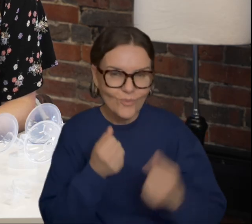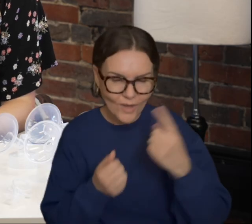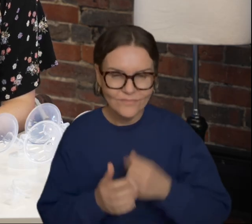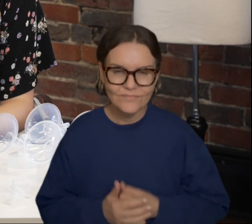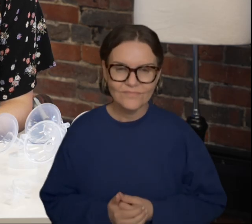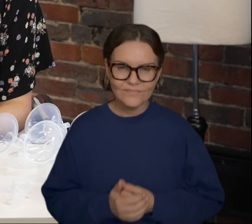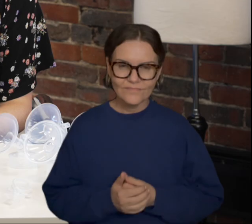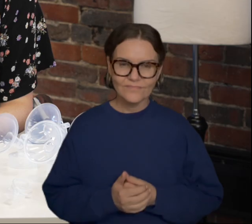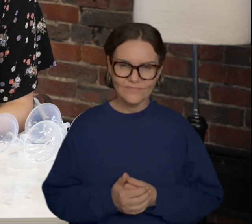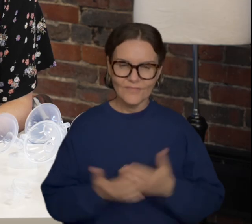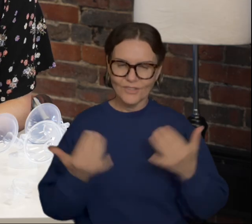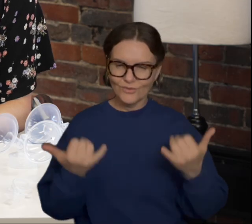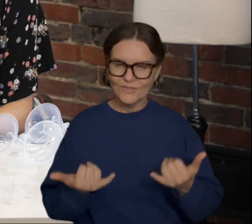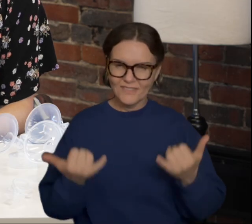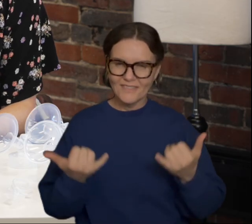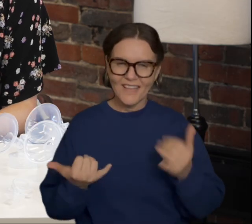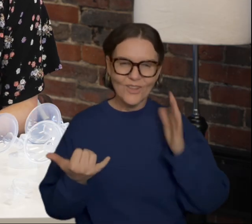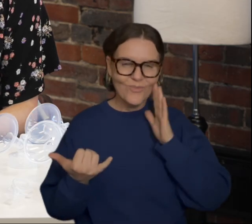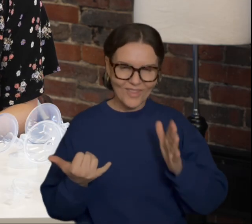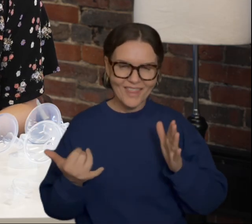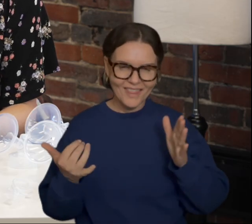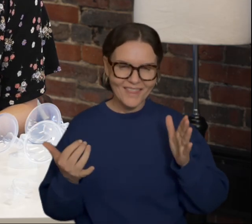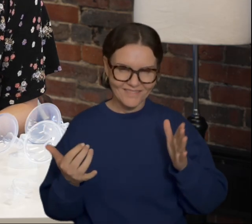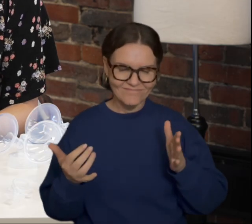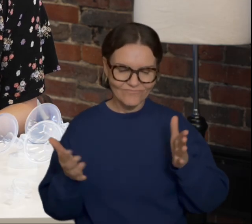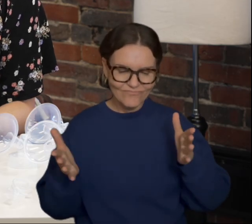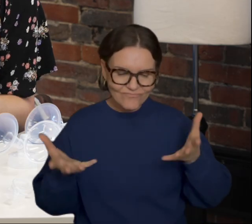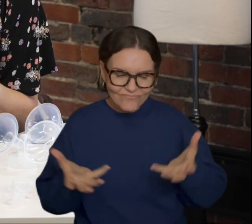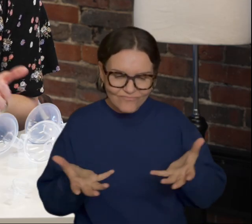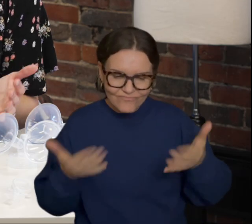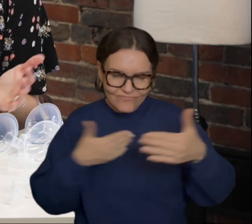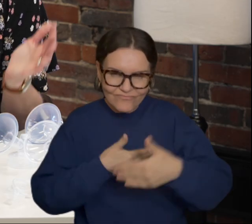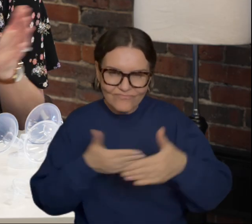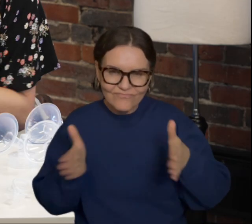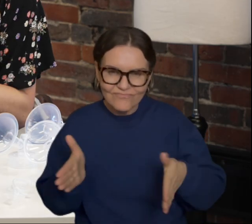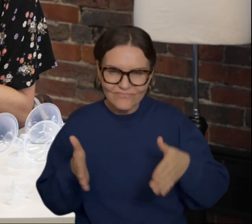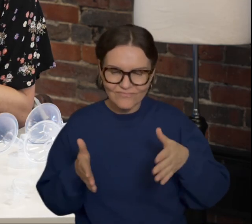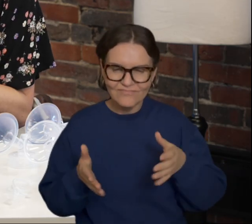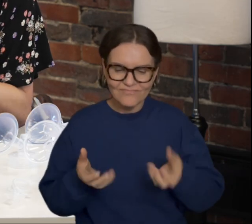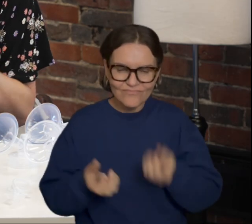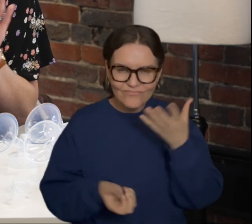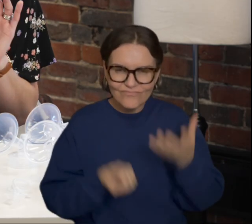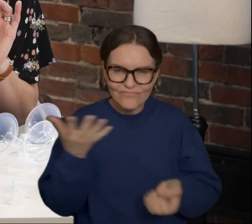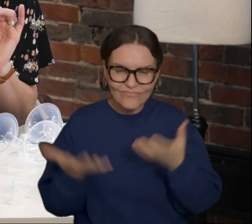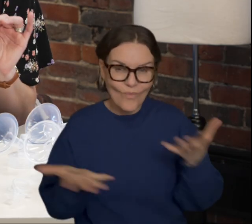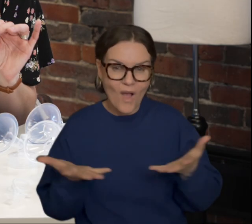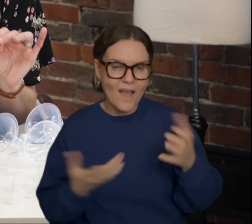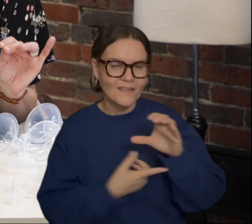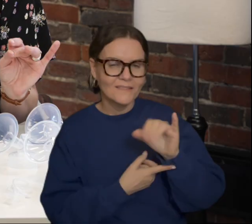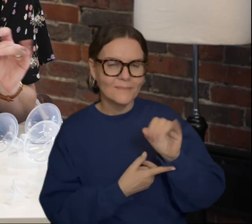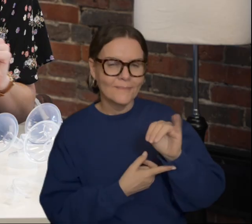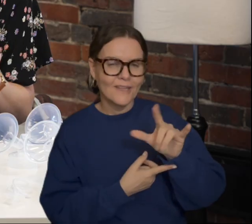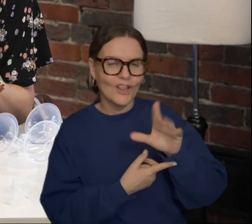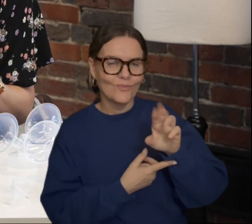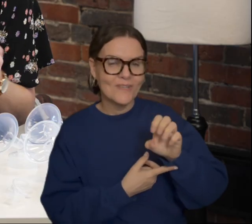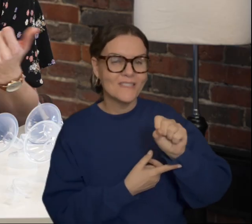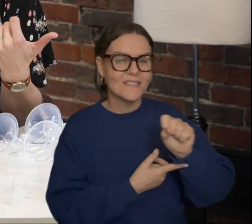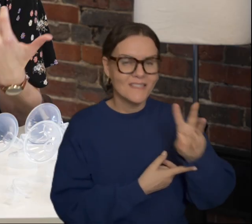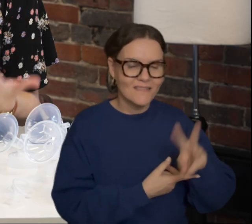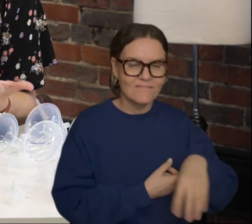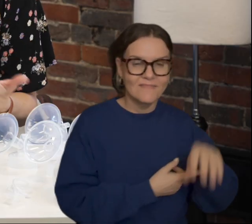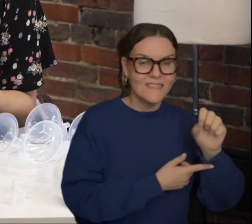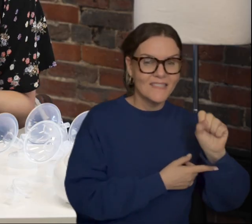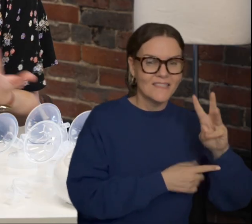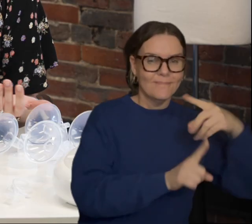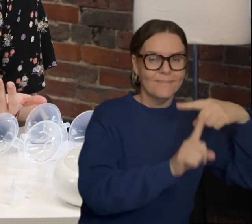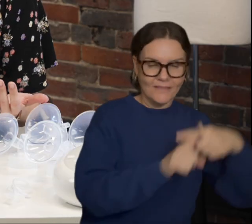everyone. Today we're going to be unboxing the Cimilre S6 and the S6 Plus, and we're doing them together because they have a small amount of differences, but